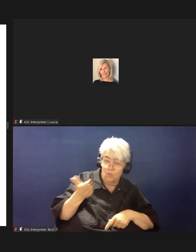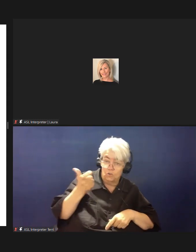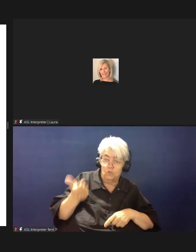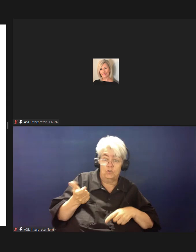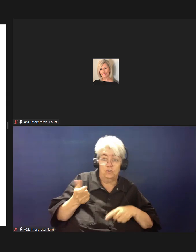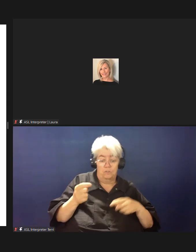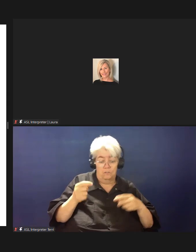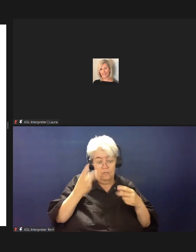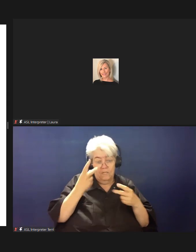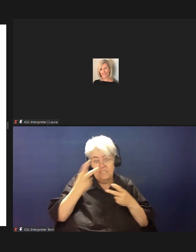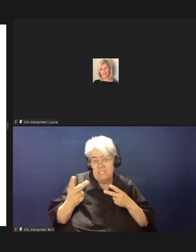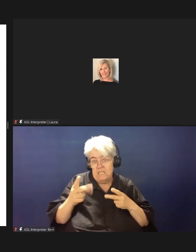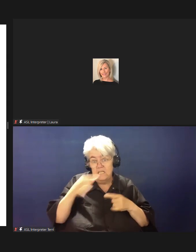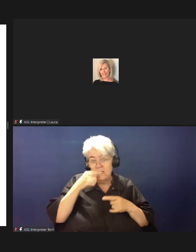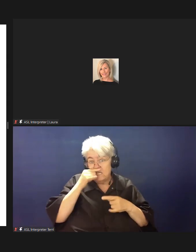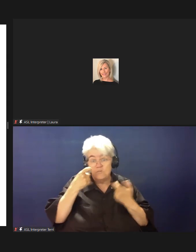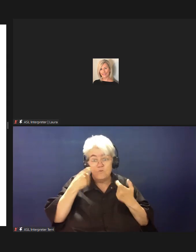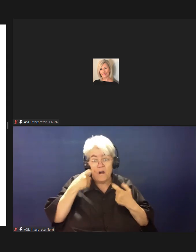process